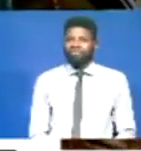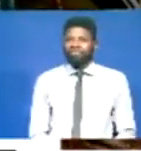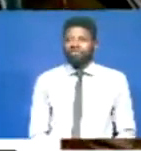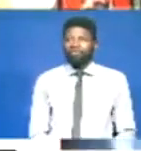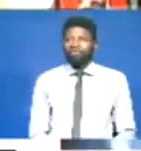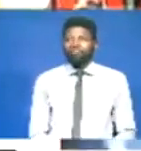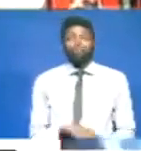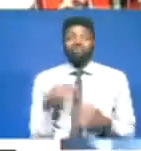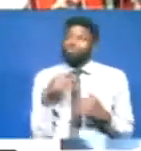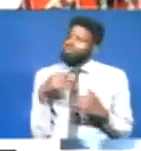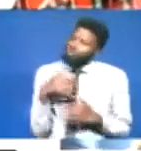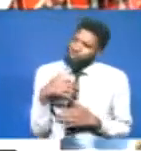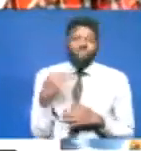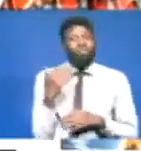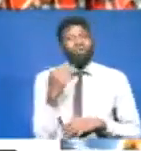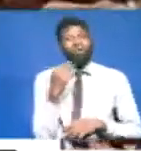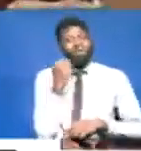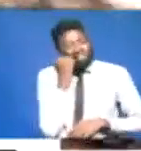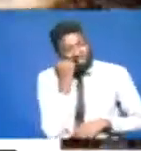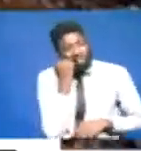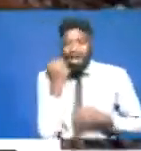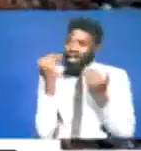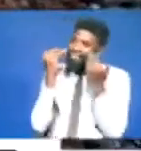Shock and sorrow evident on their faces.